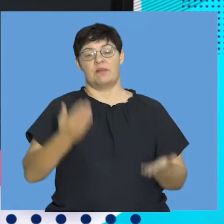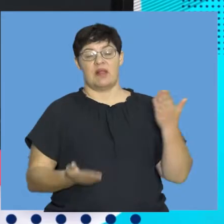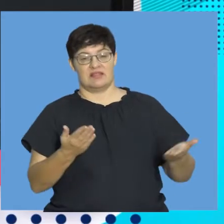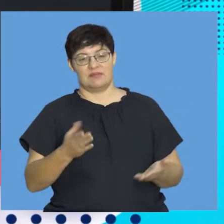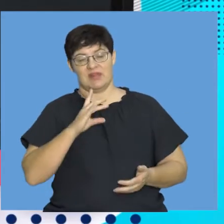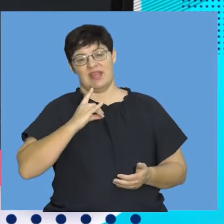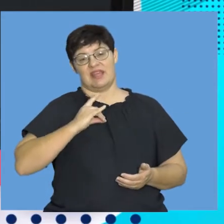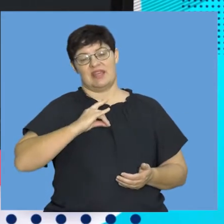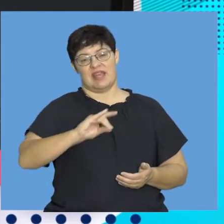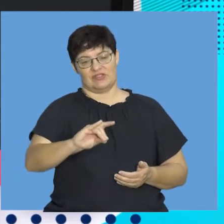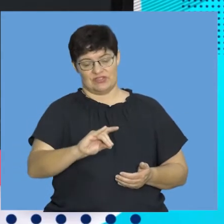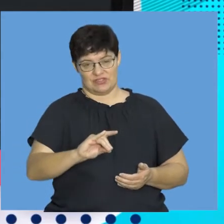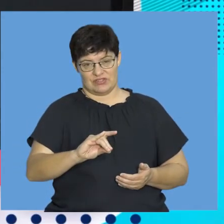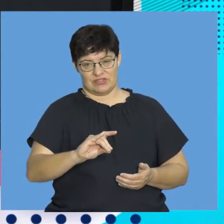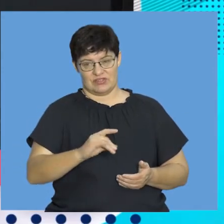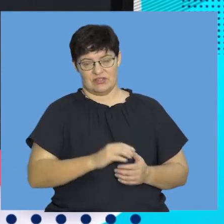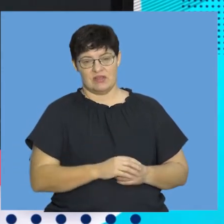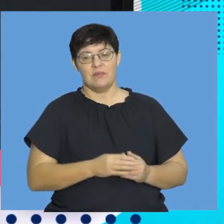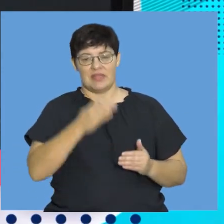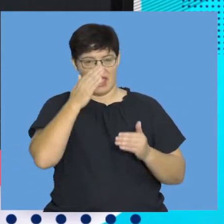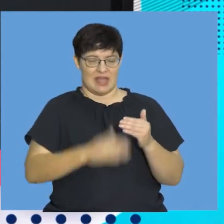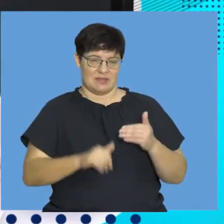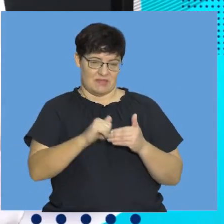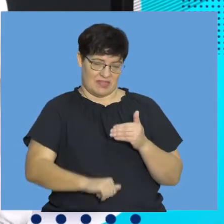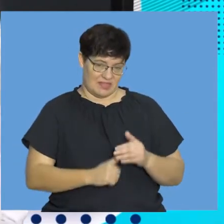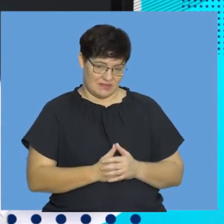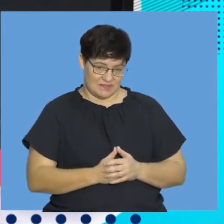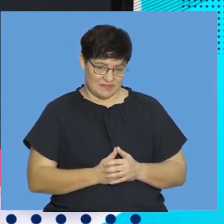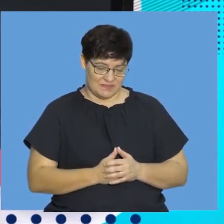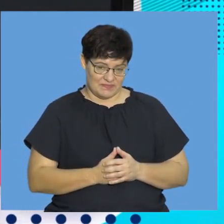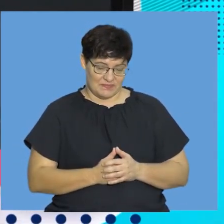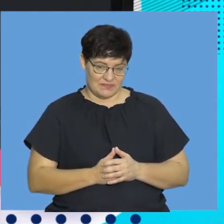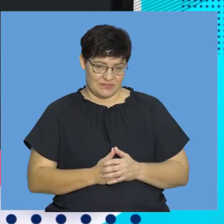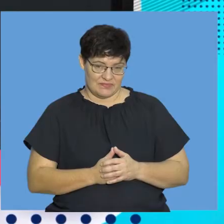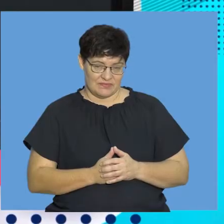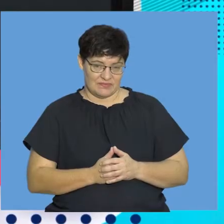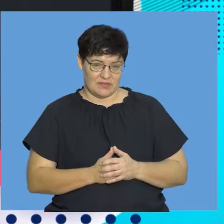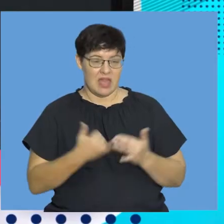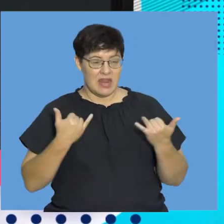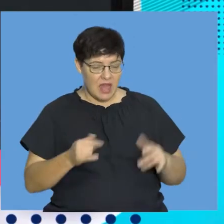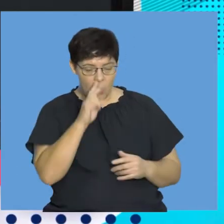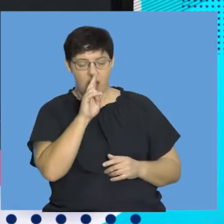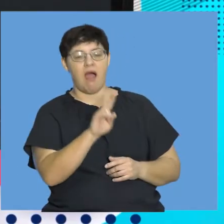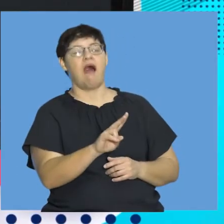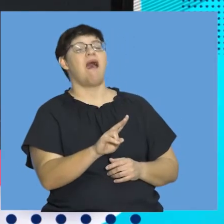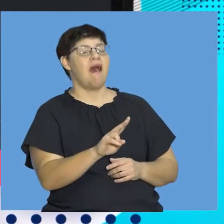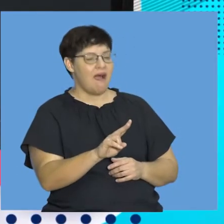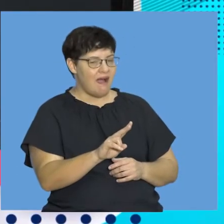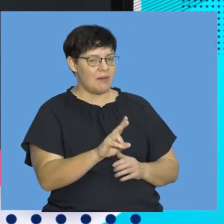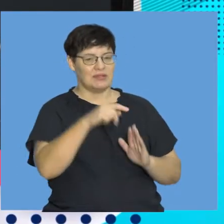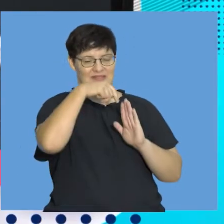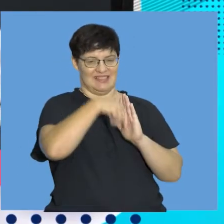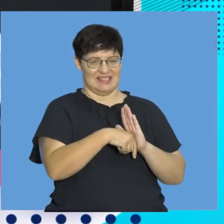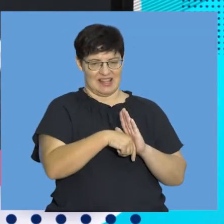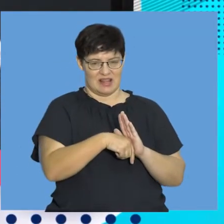your cash in your bank at the end of the month. So that, guys, is now you will see we're getting into more detail